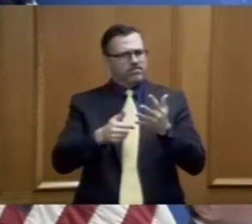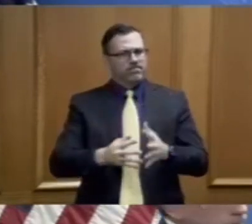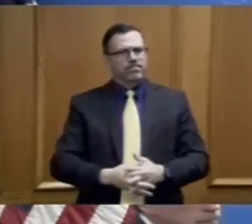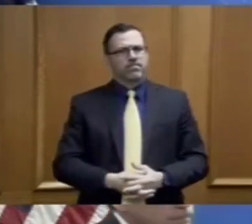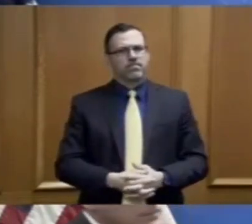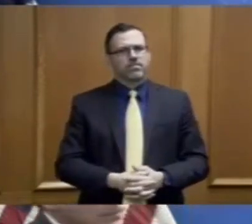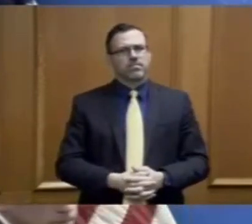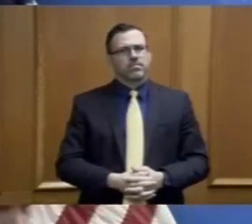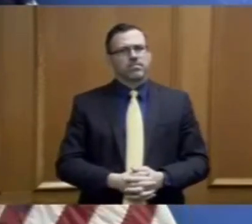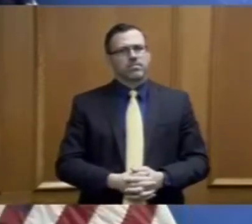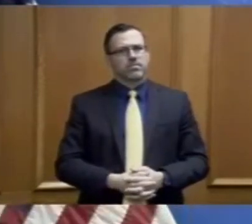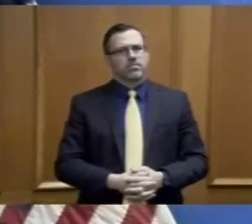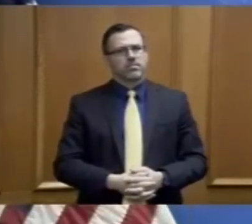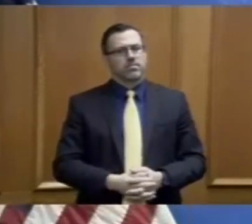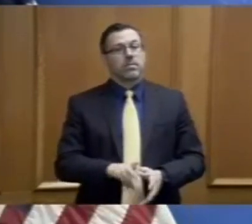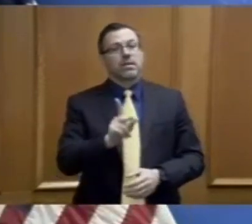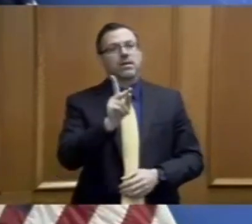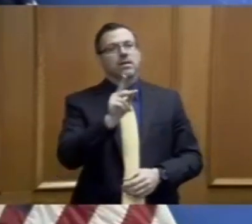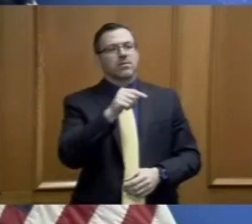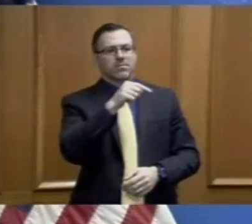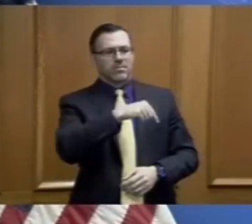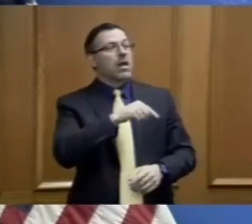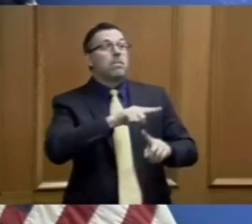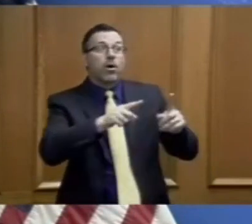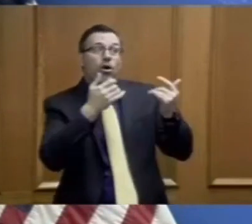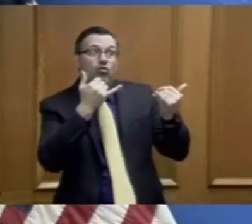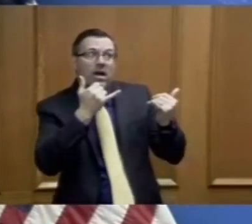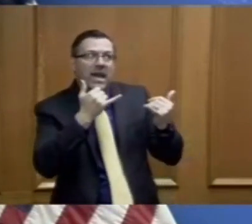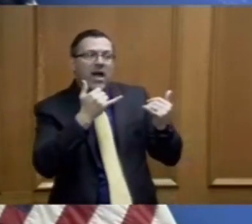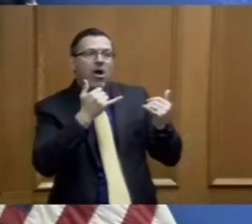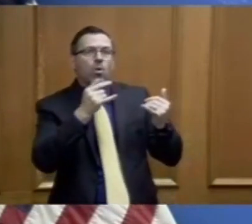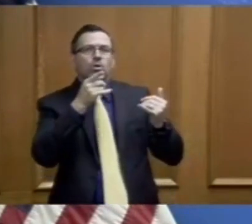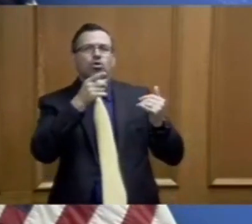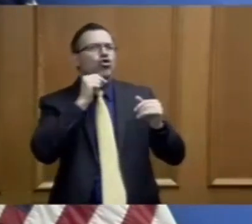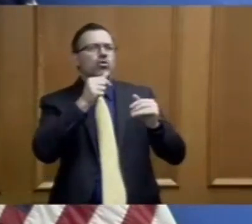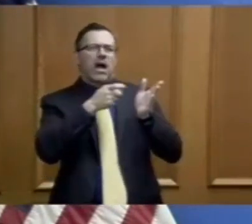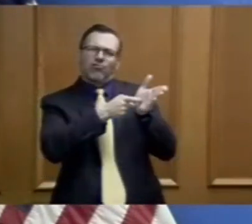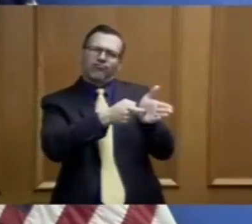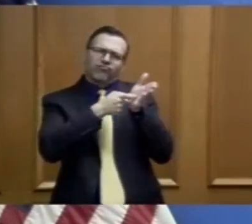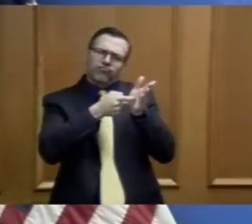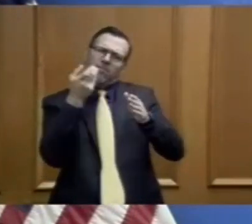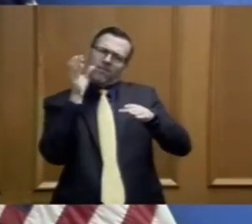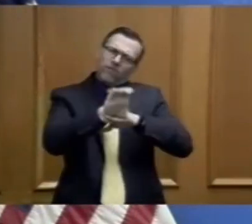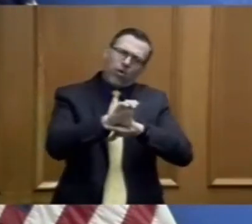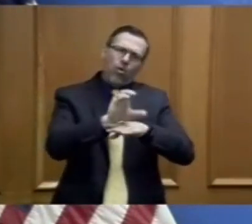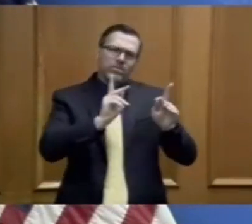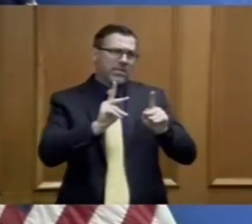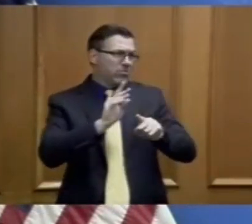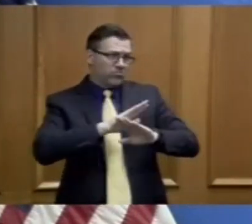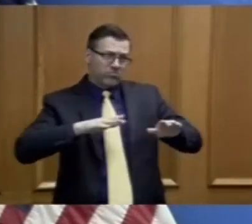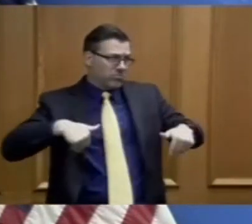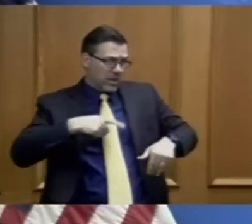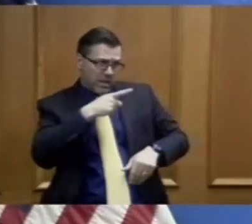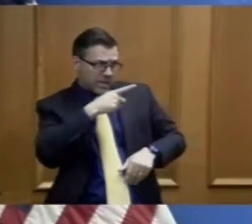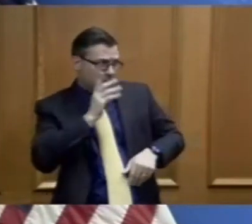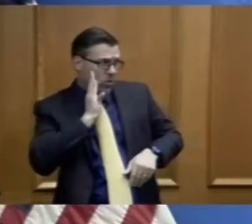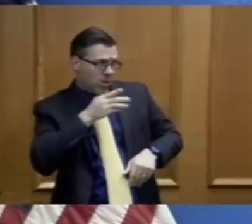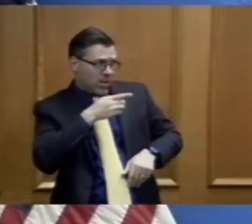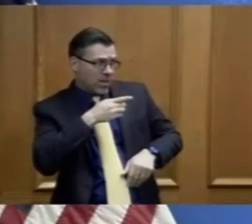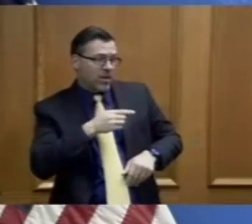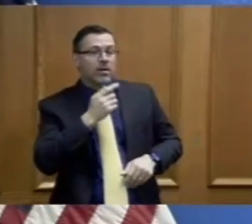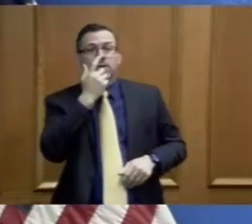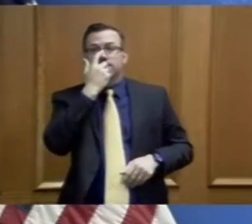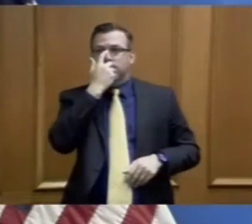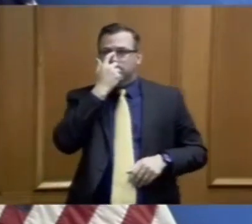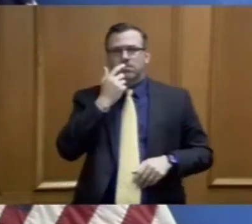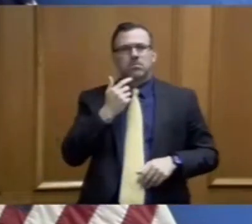But as of right now, there is no intention of the state to enforce these best practices. We think that the consumers